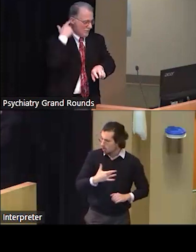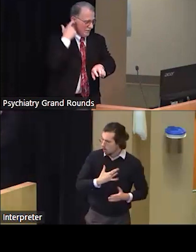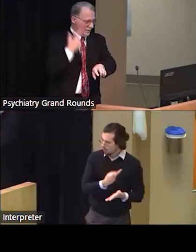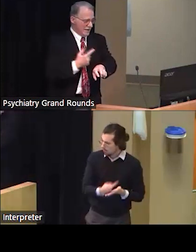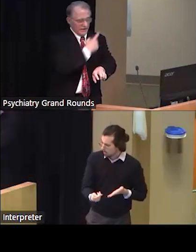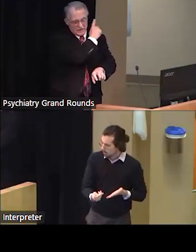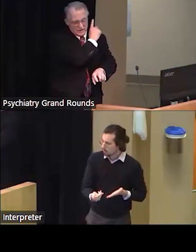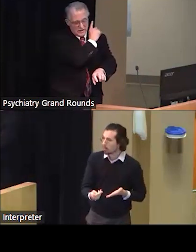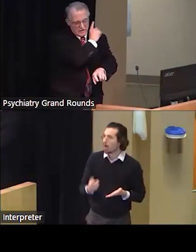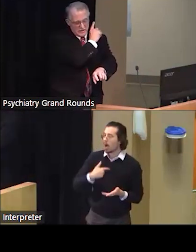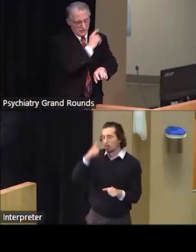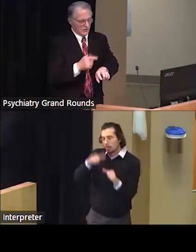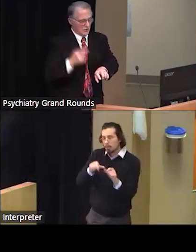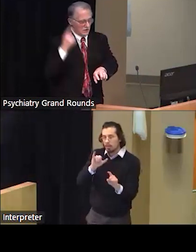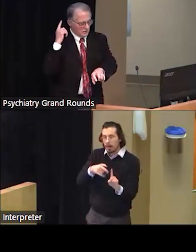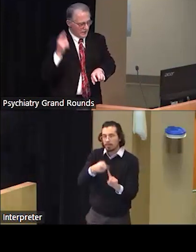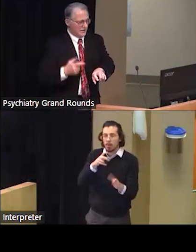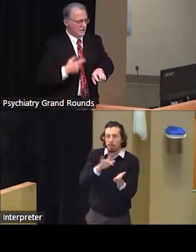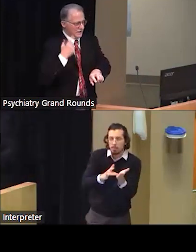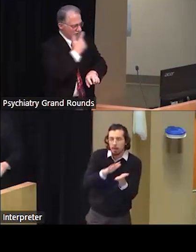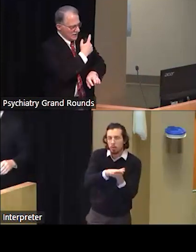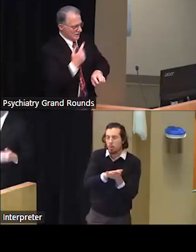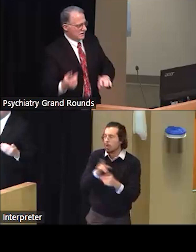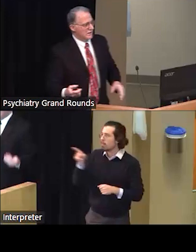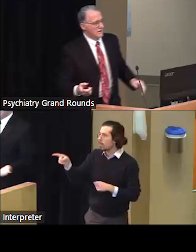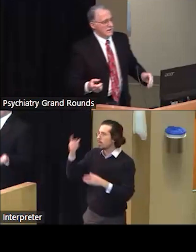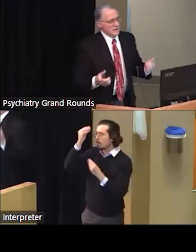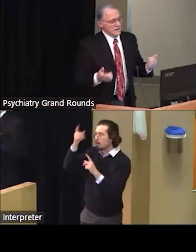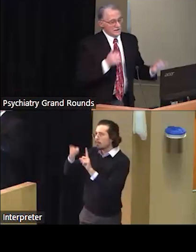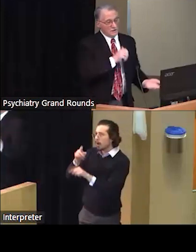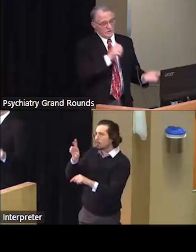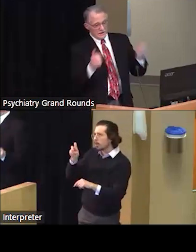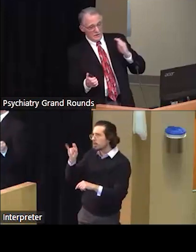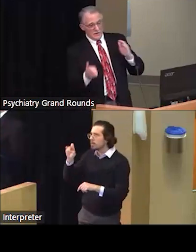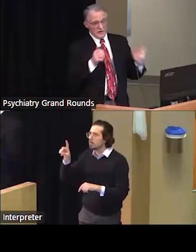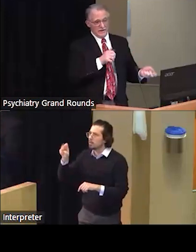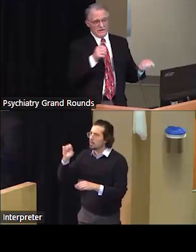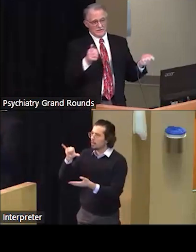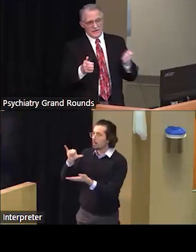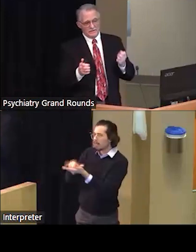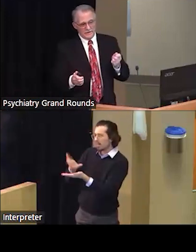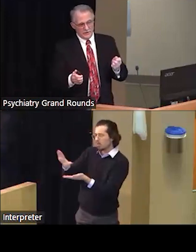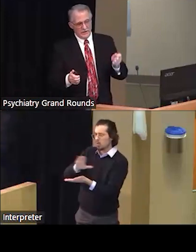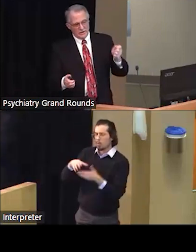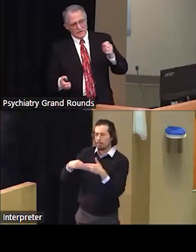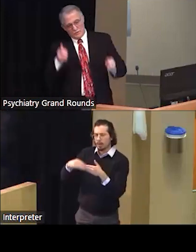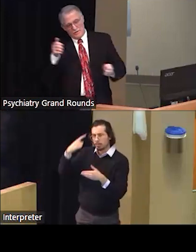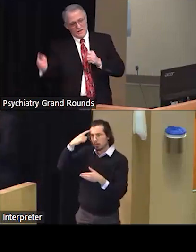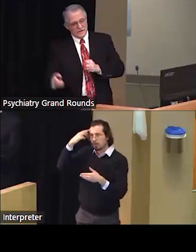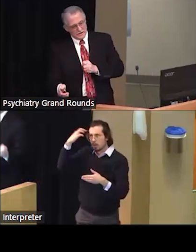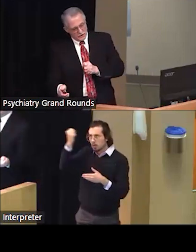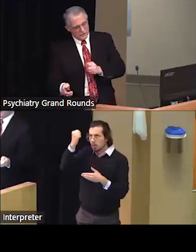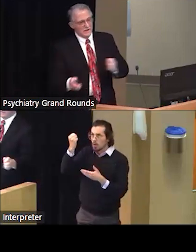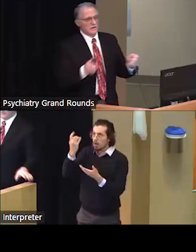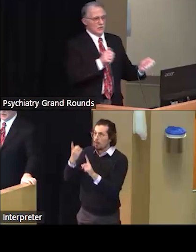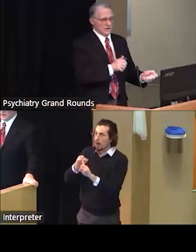heart failure. I remember that, I got that in medical school. I learned that, I did that in residency. That's your flexible memory of trying to figure out from many